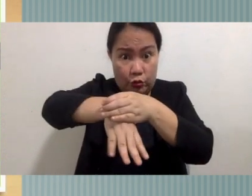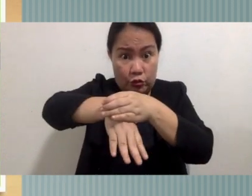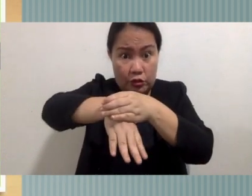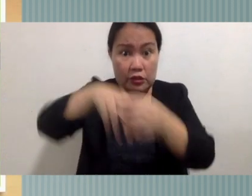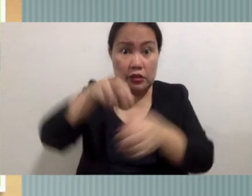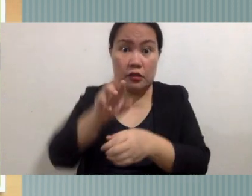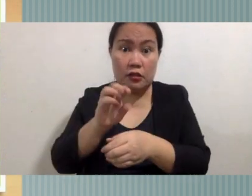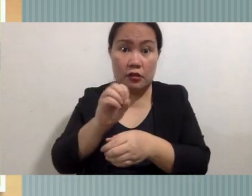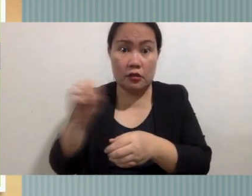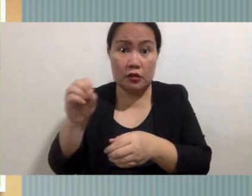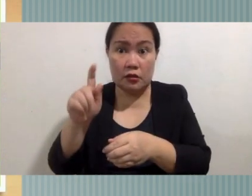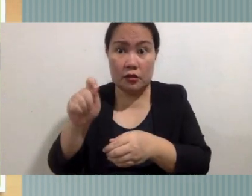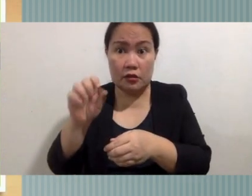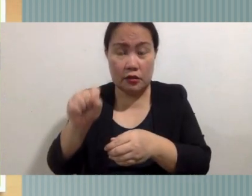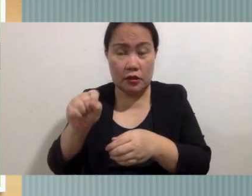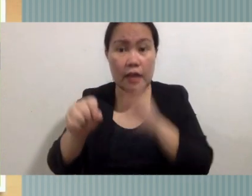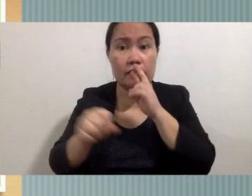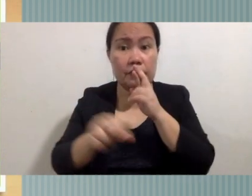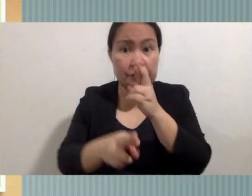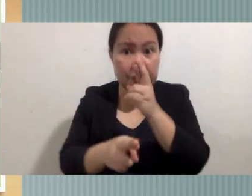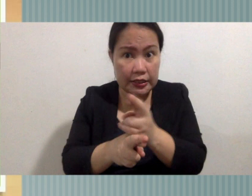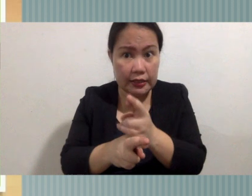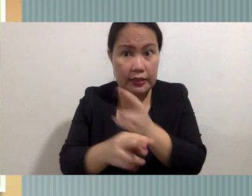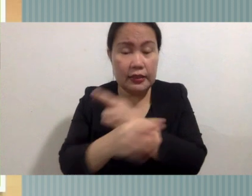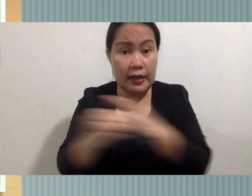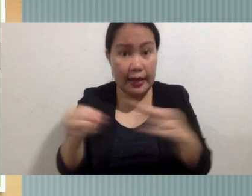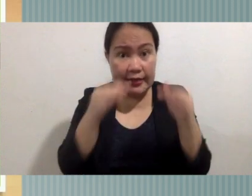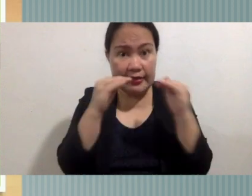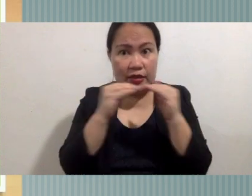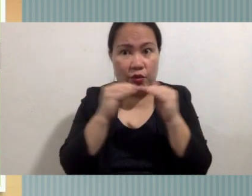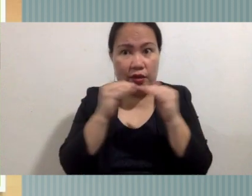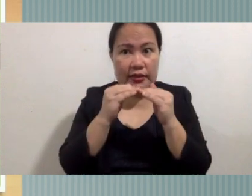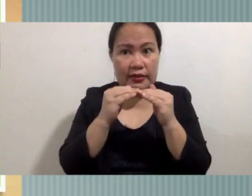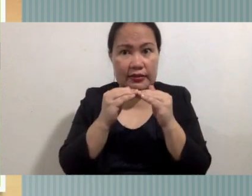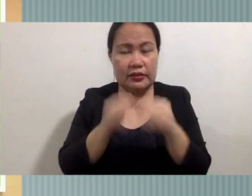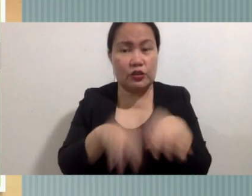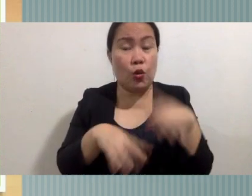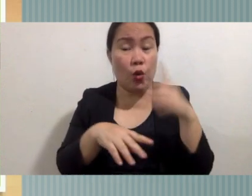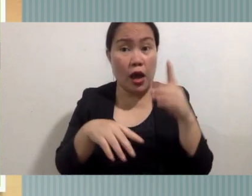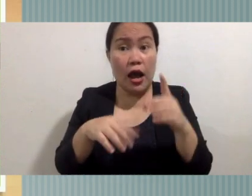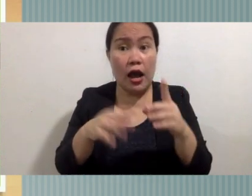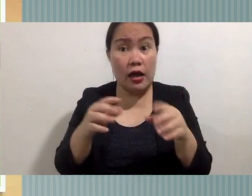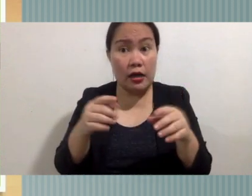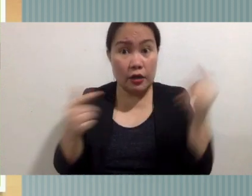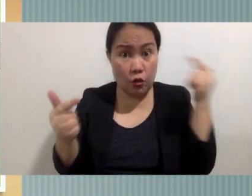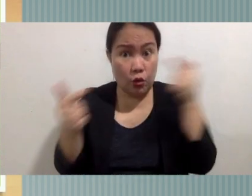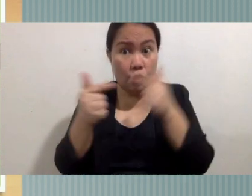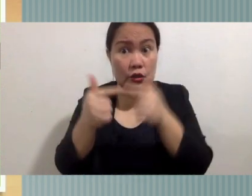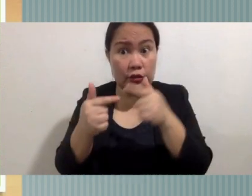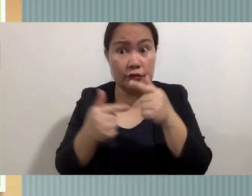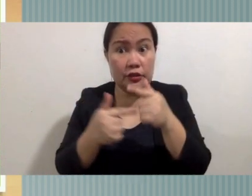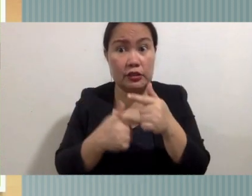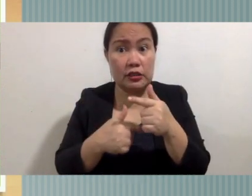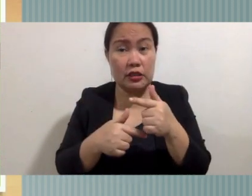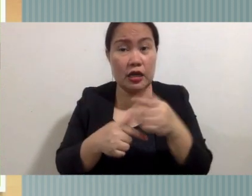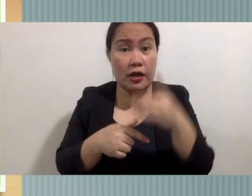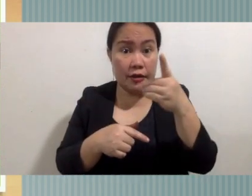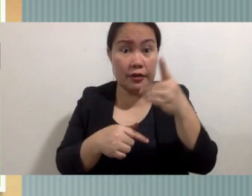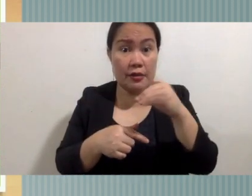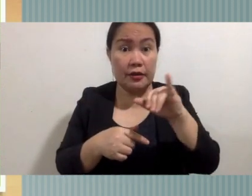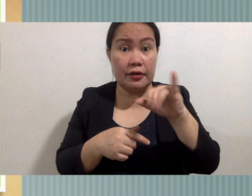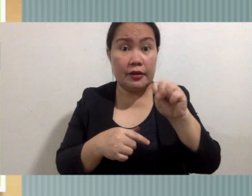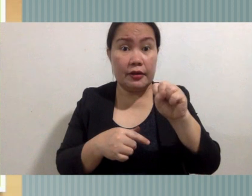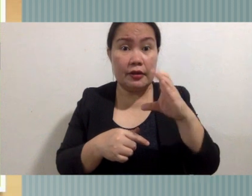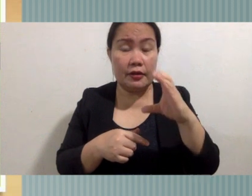ang discriminant, ang goal niya is para malaman natin kung ano ang nature ng roots using